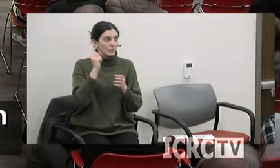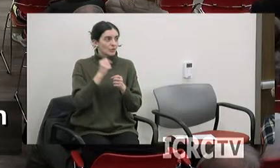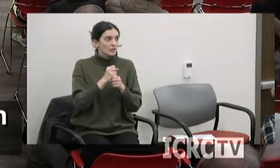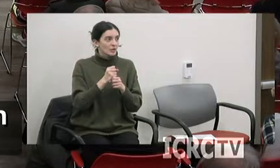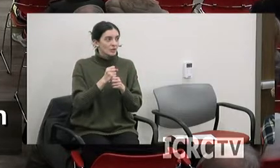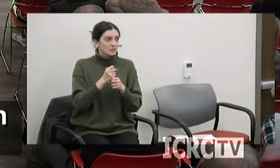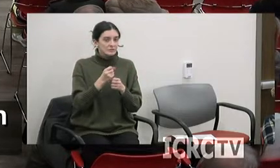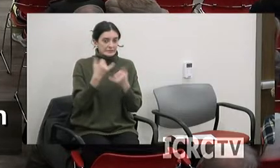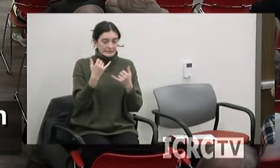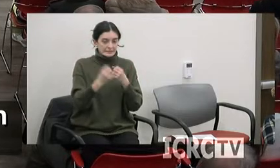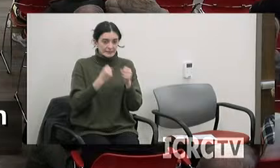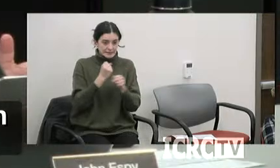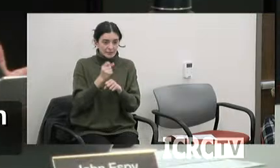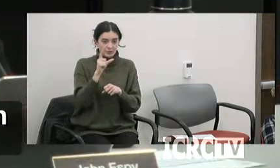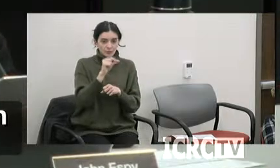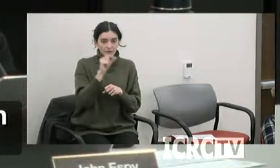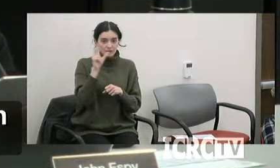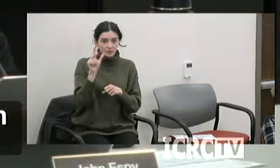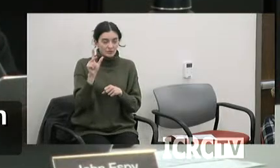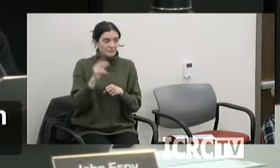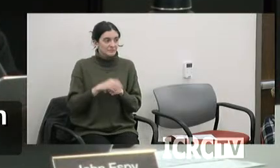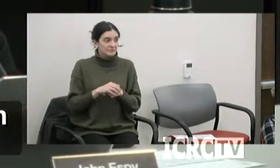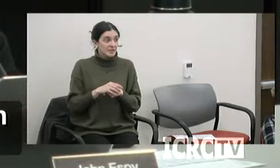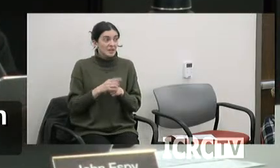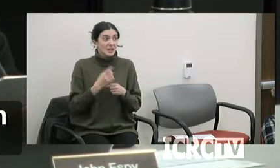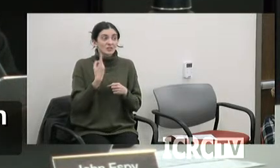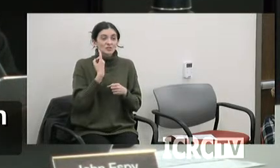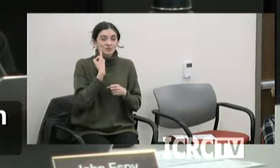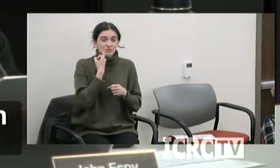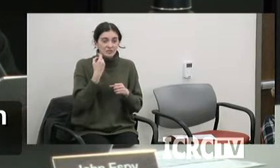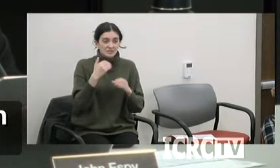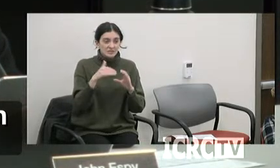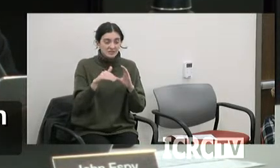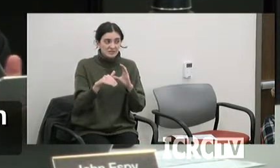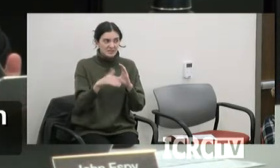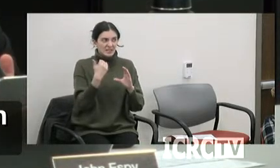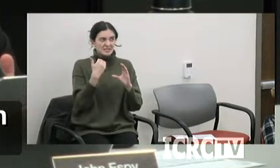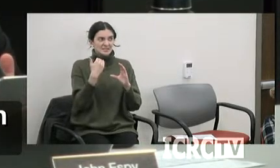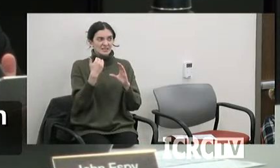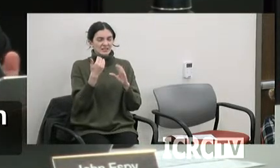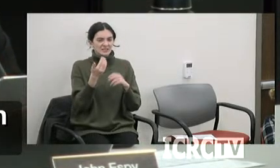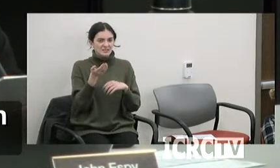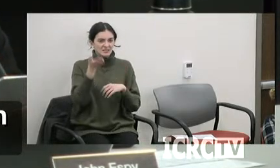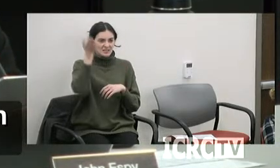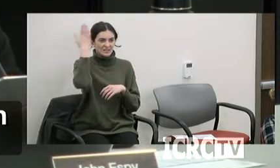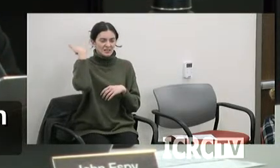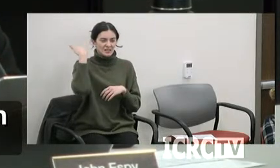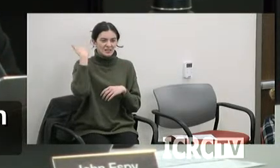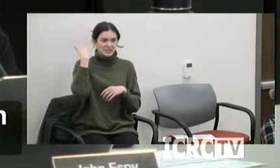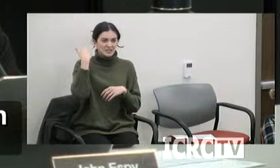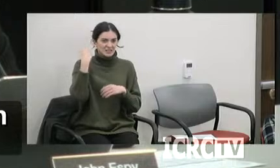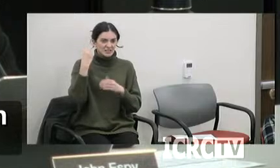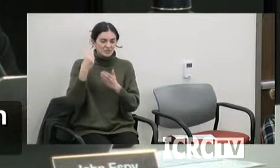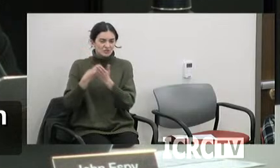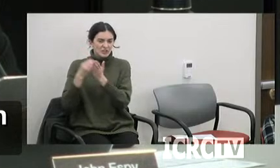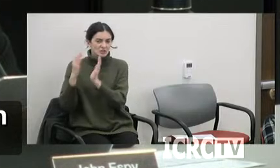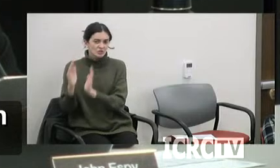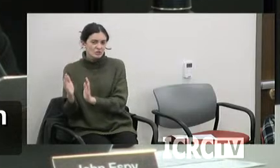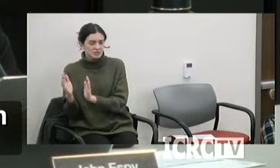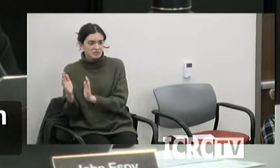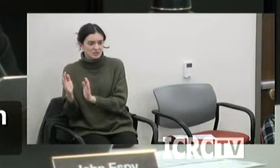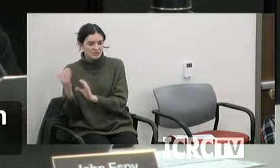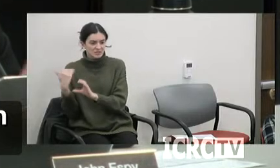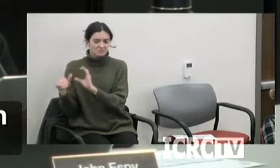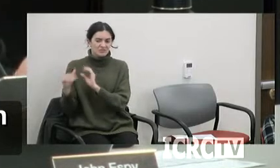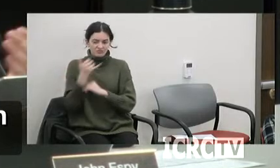a former treasurer's email, so this is, you're actually approving for rates in 2023 in which we've